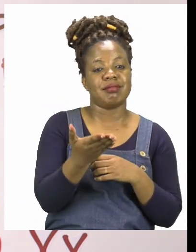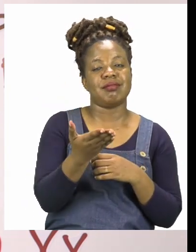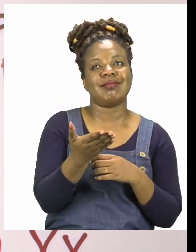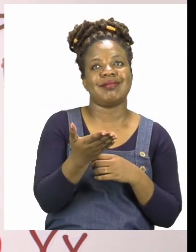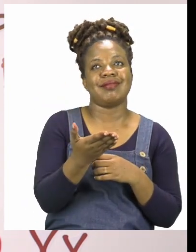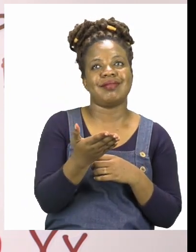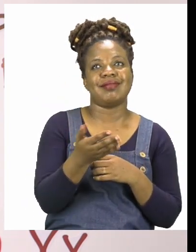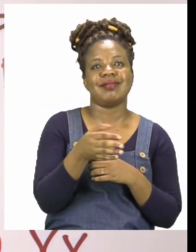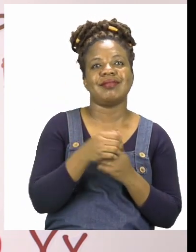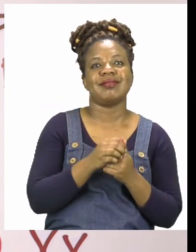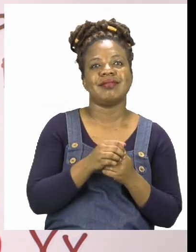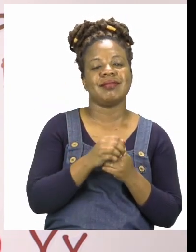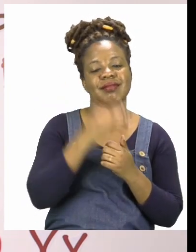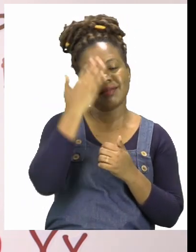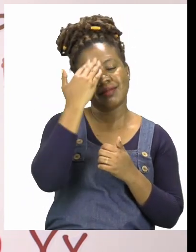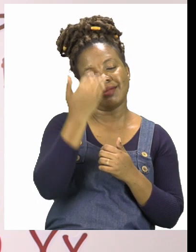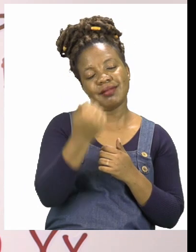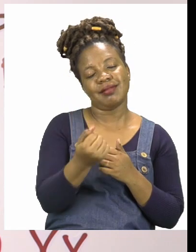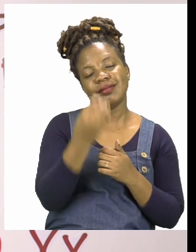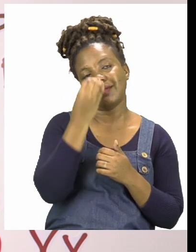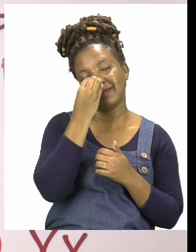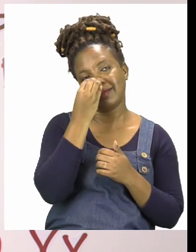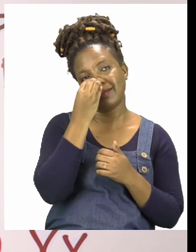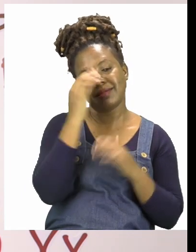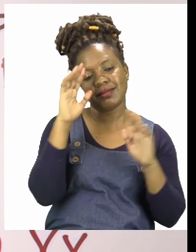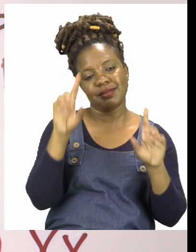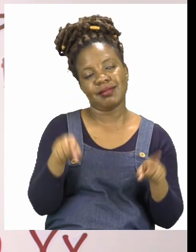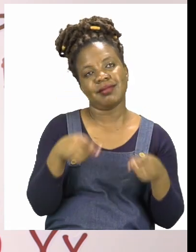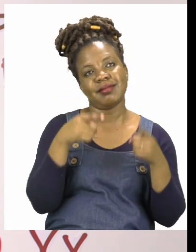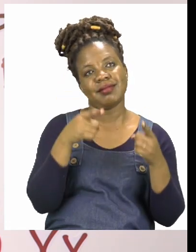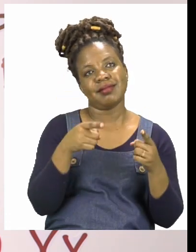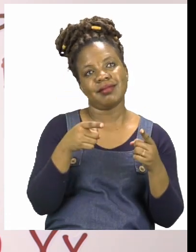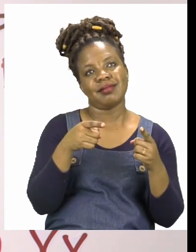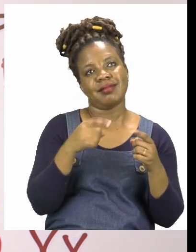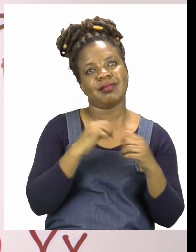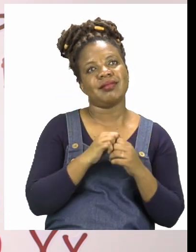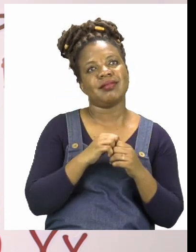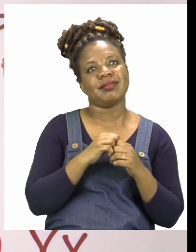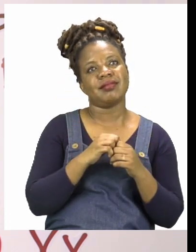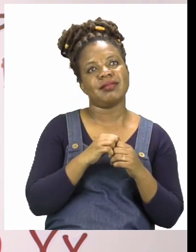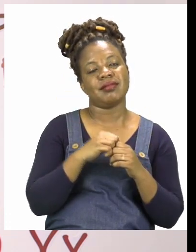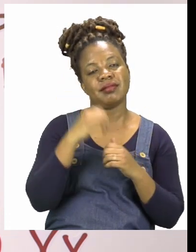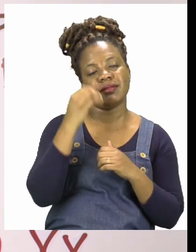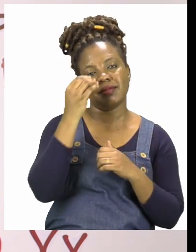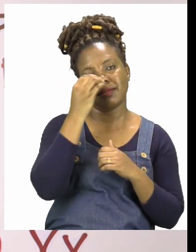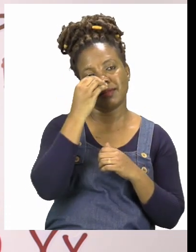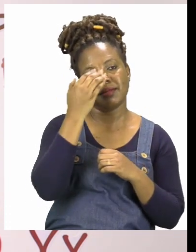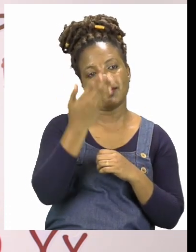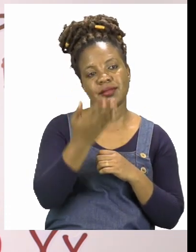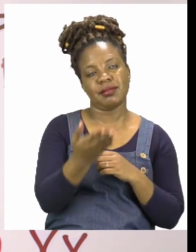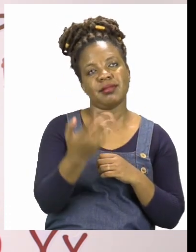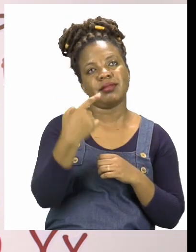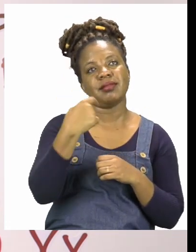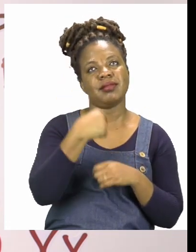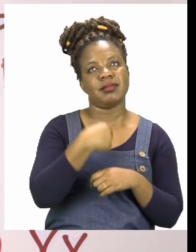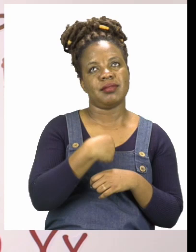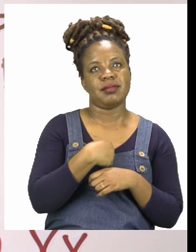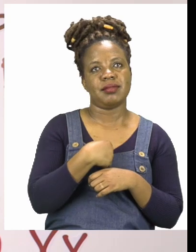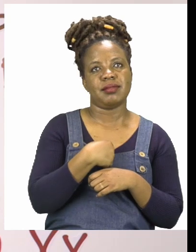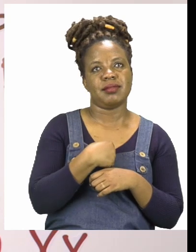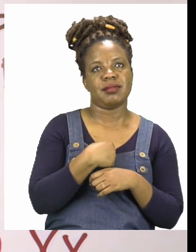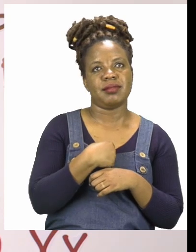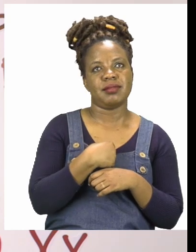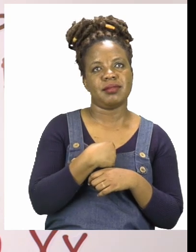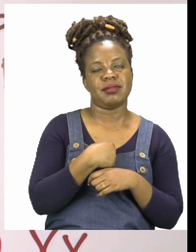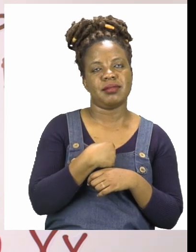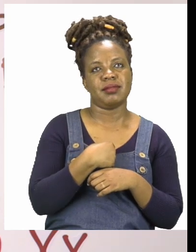Oh! Hello, Sashi. How are you? So, from Sashi and I,